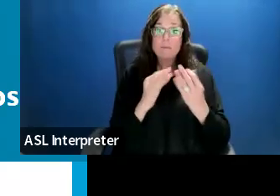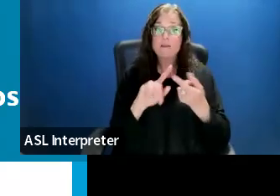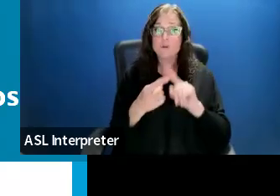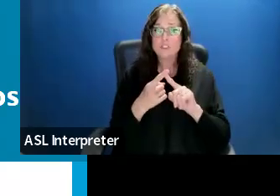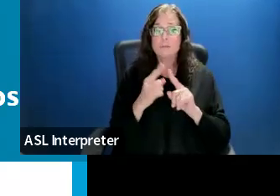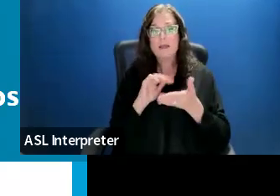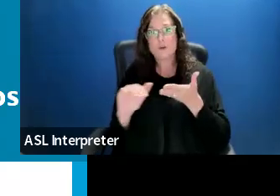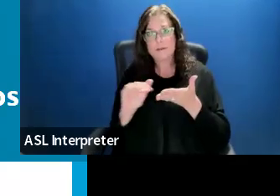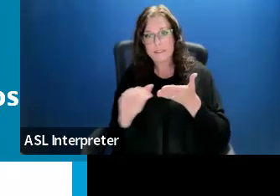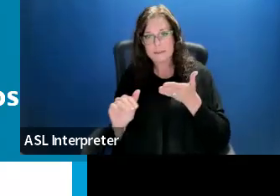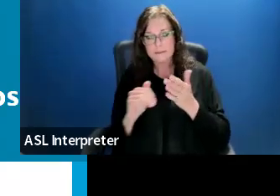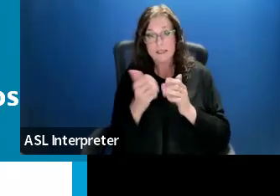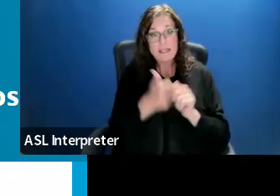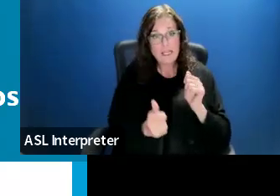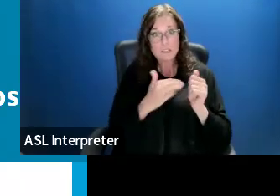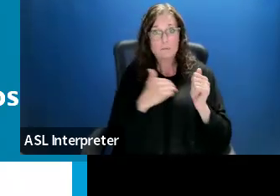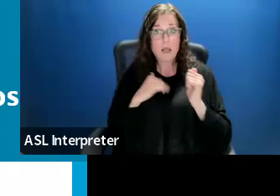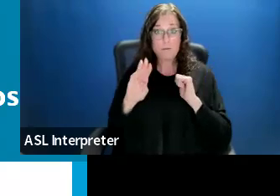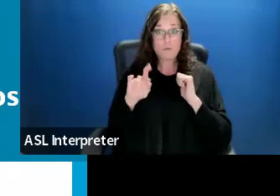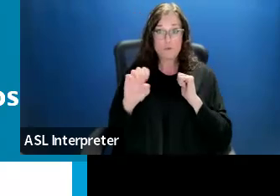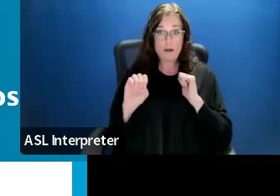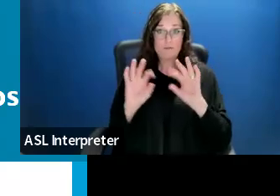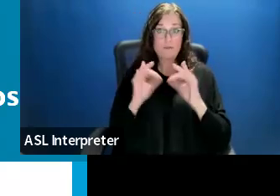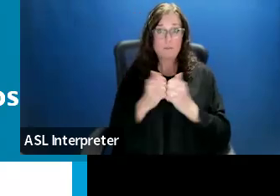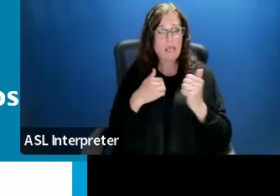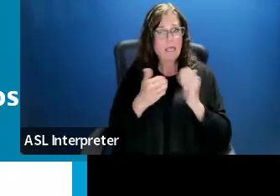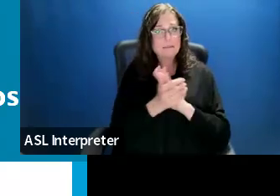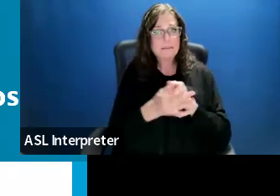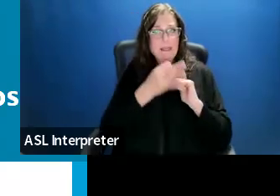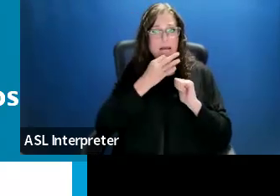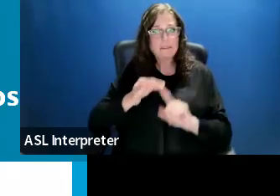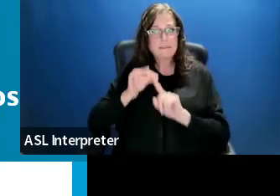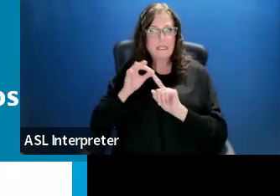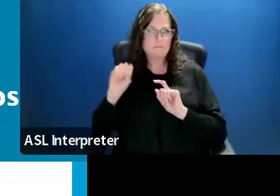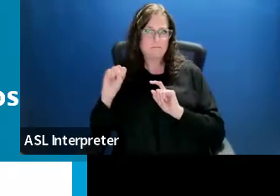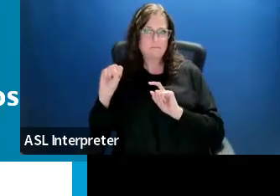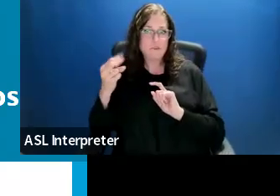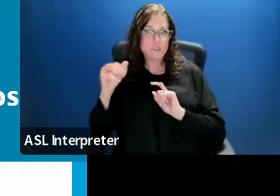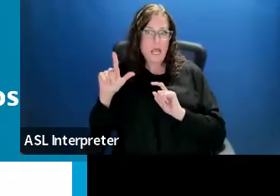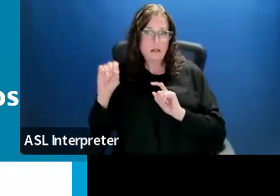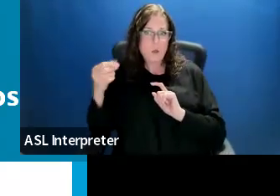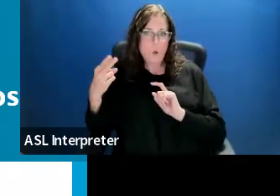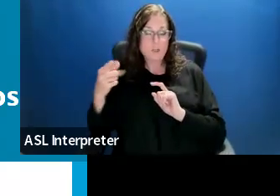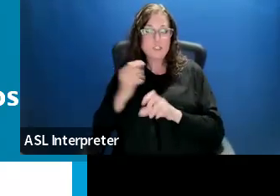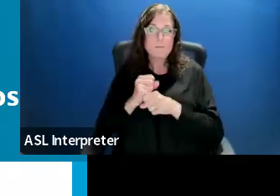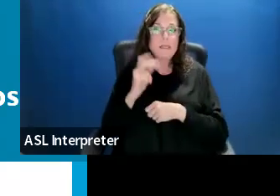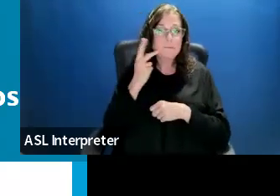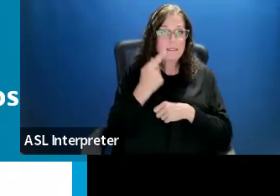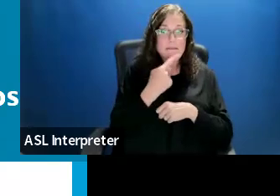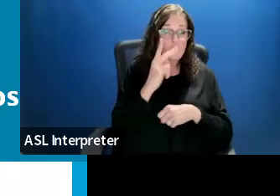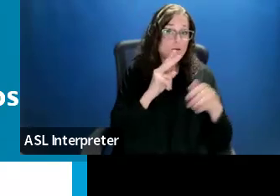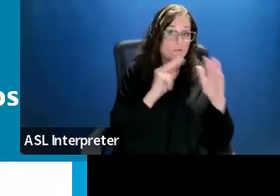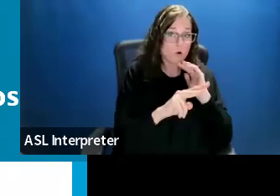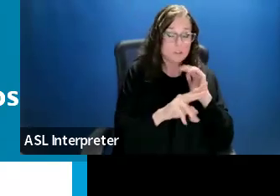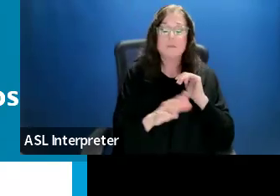forgiveness. Nearly every member of the Brittle family has an extraordinary talent, except for Shiloh. Her aunt makes pickles that tell your fortune,